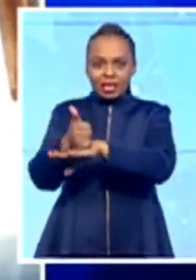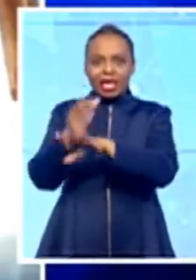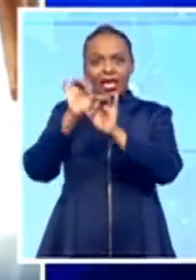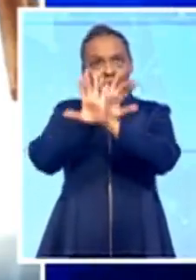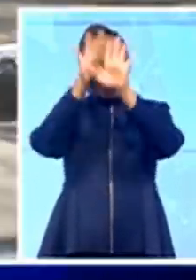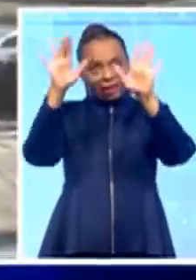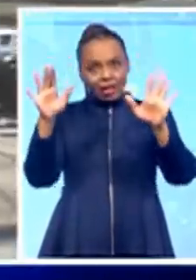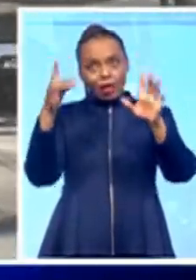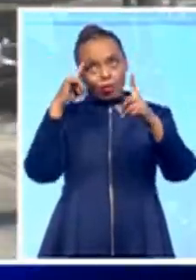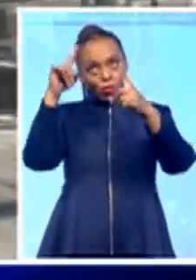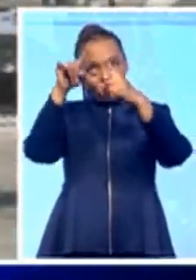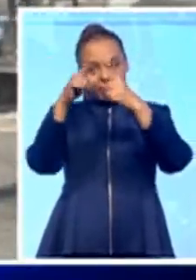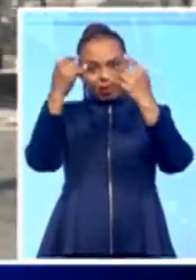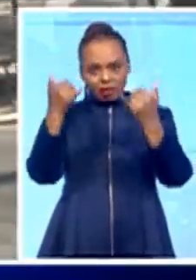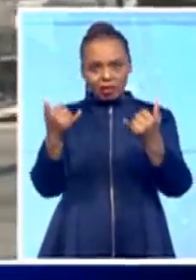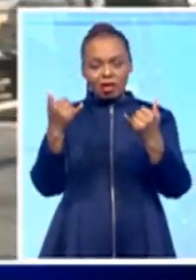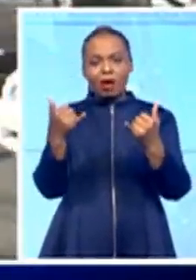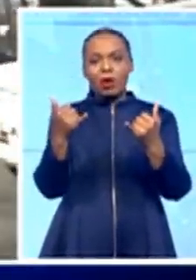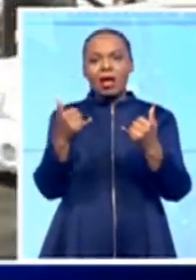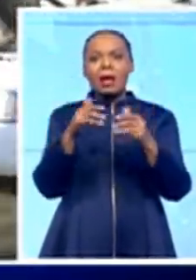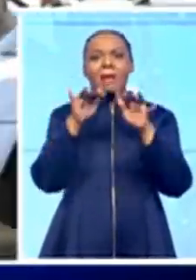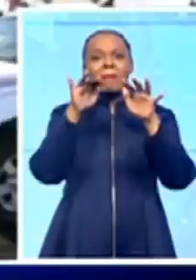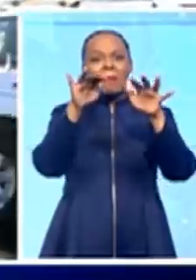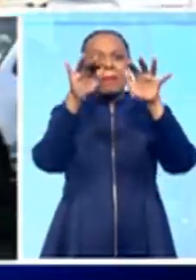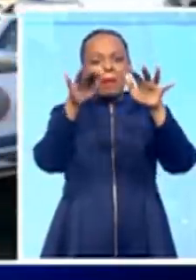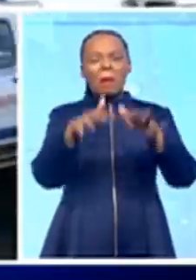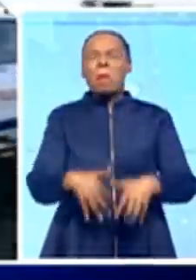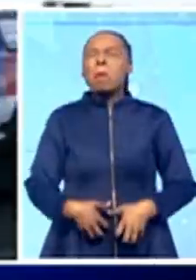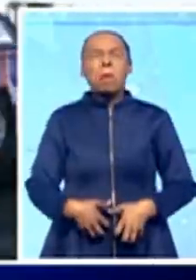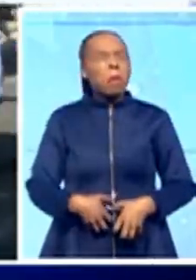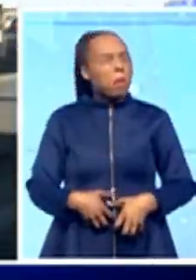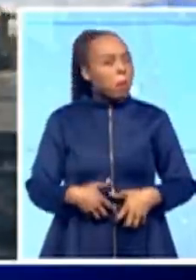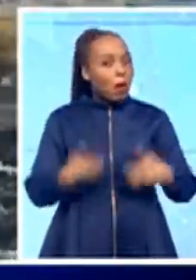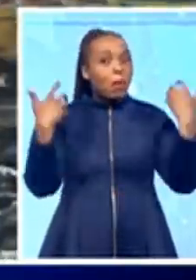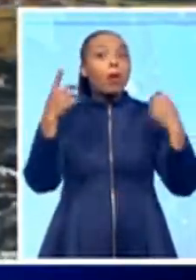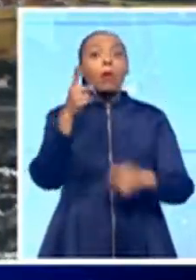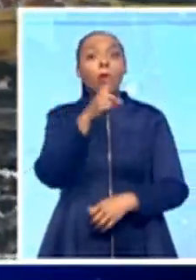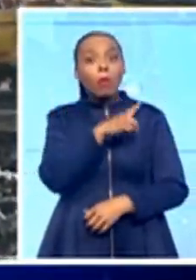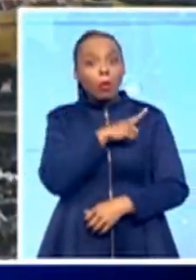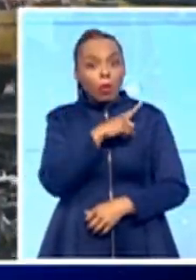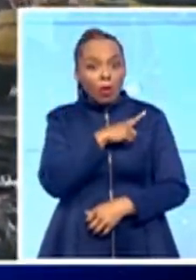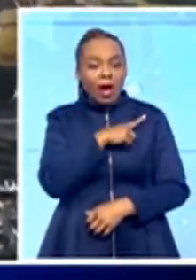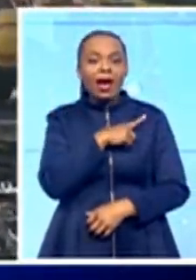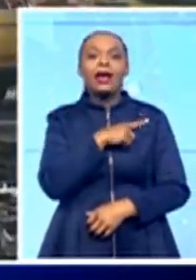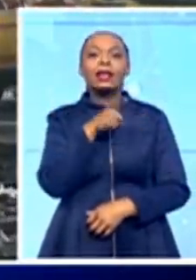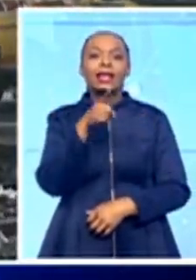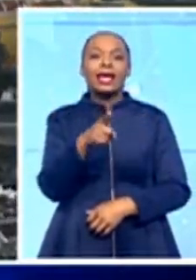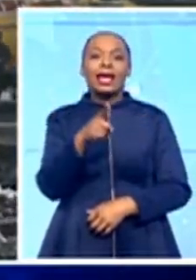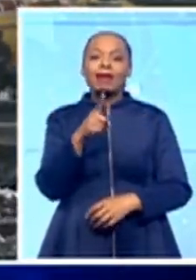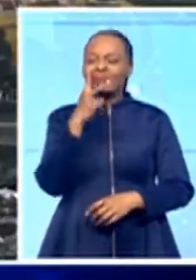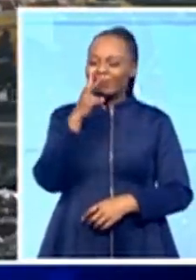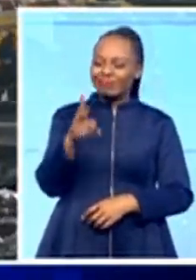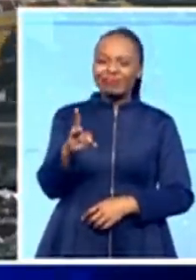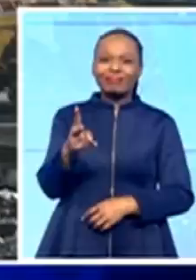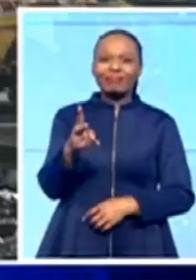righteous anger of the people is because of the injustices that they see being dispensed to